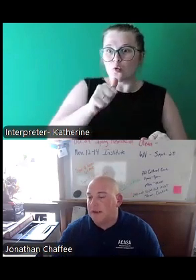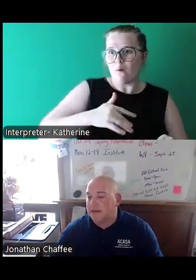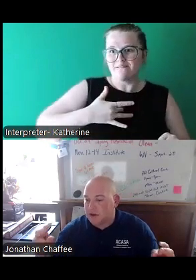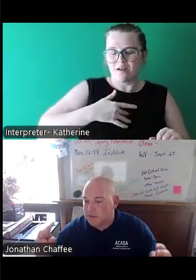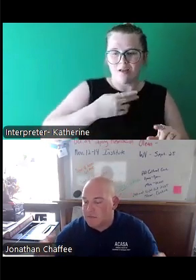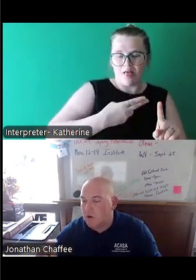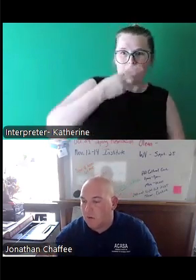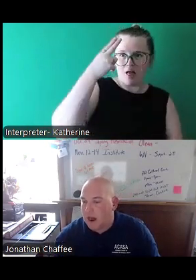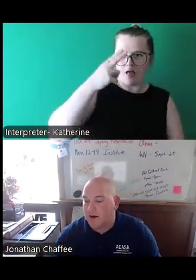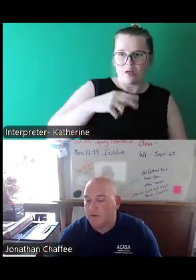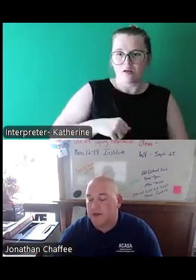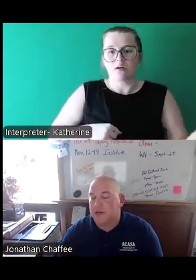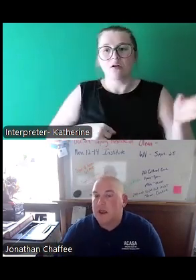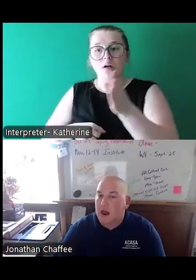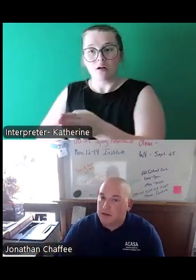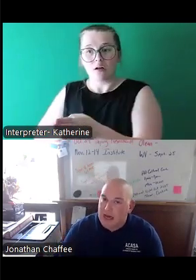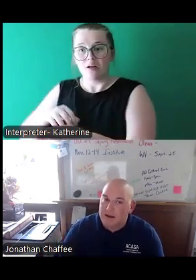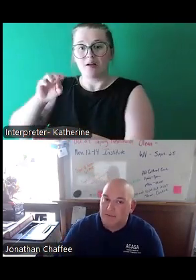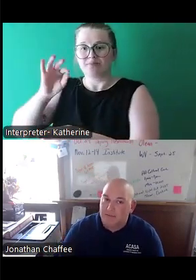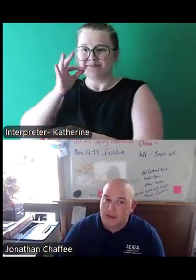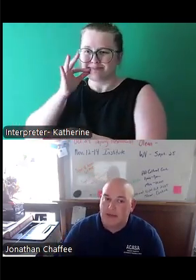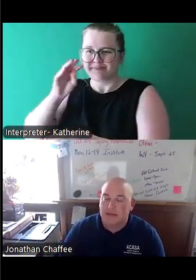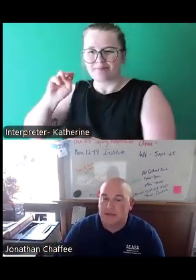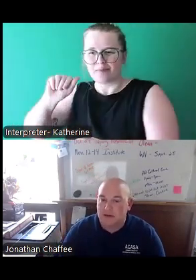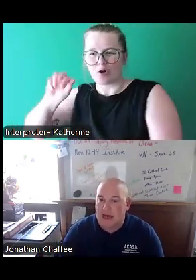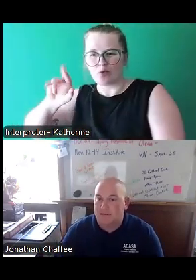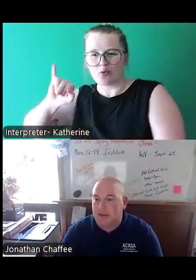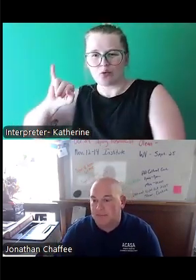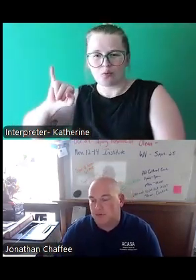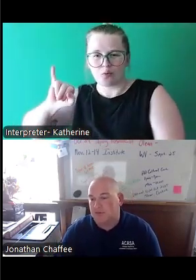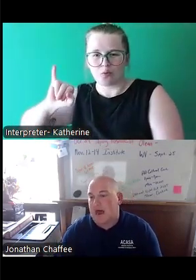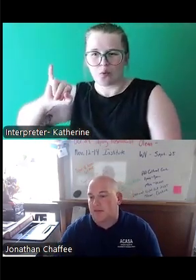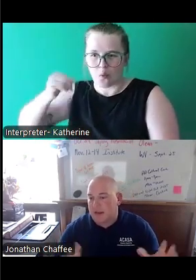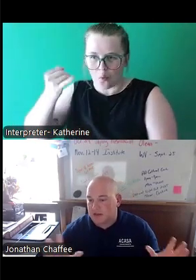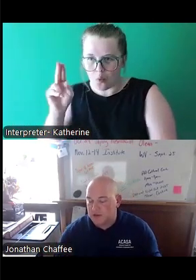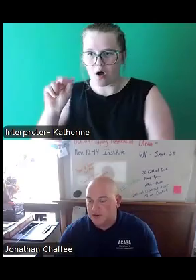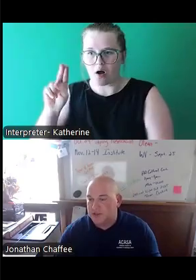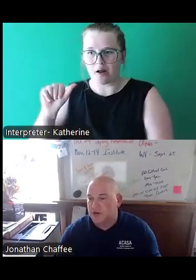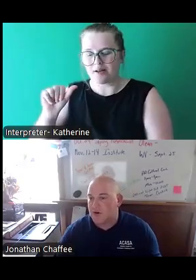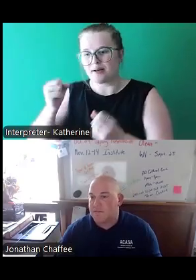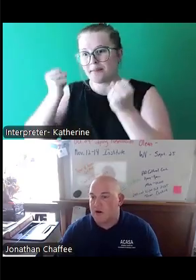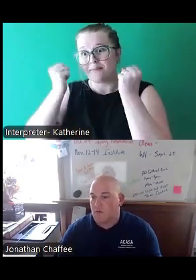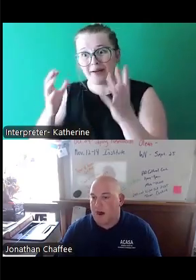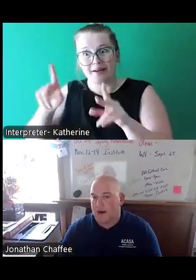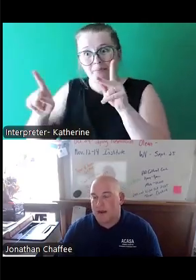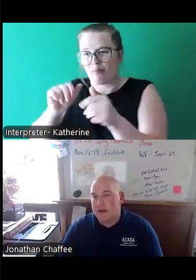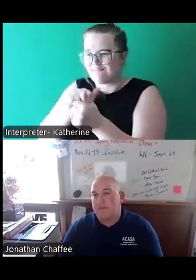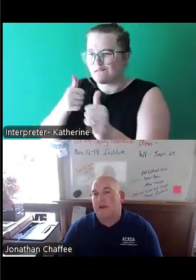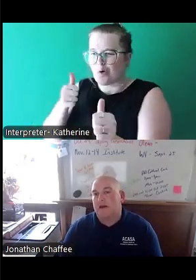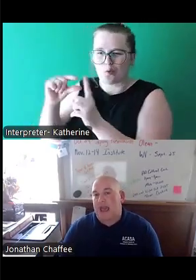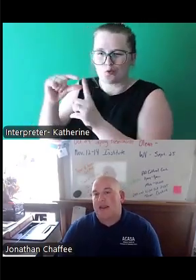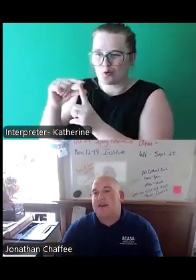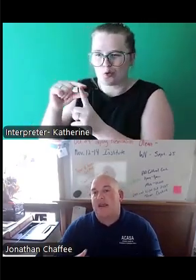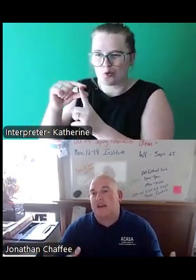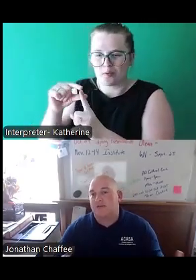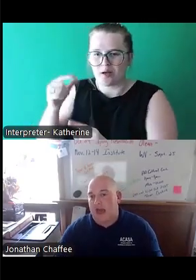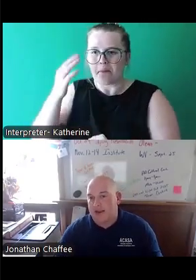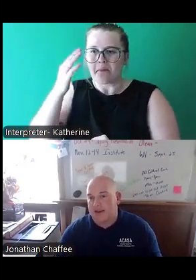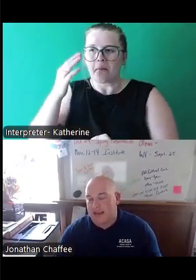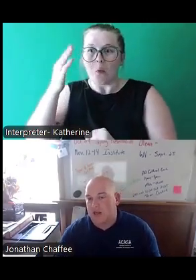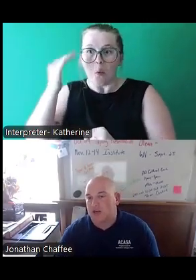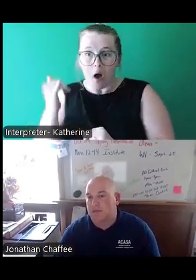what we consider marijuana, which a lot of places and a lot of people do not like to use the term marijuana because it had a